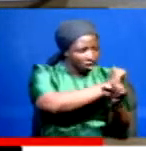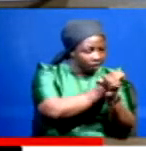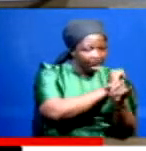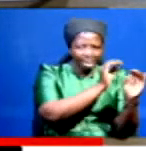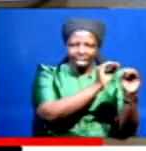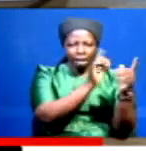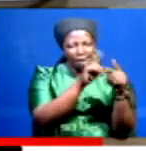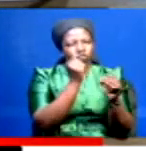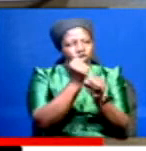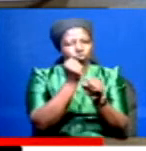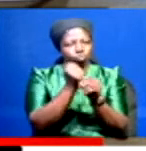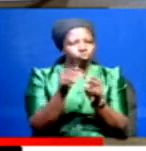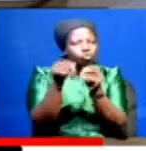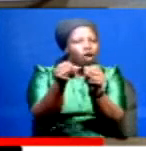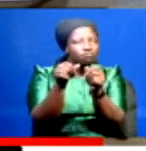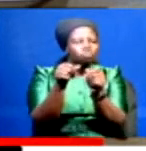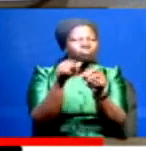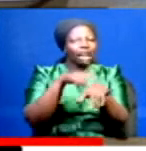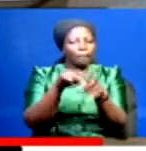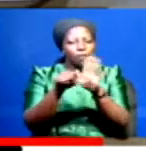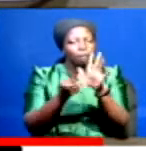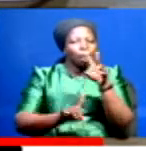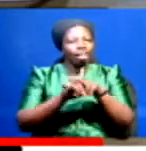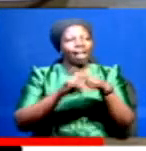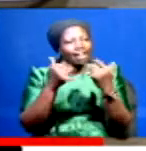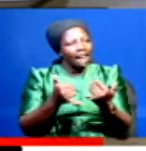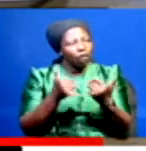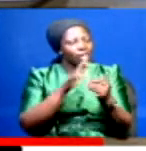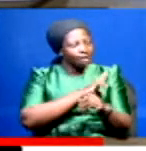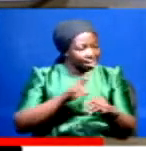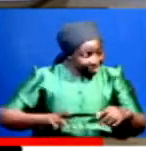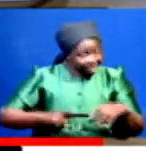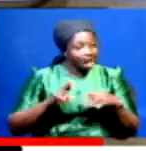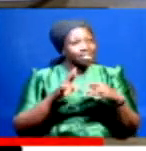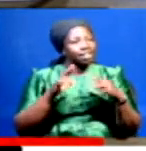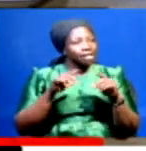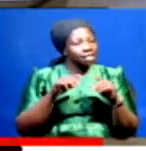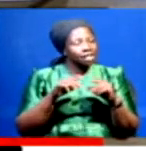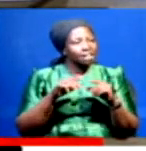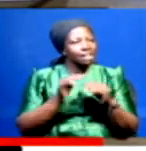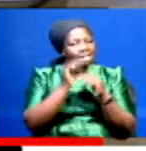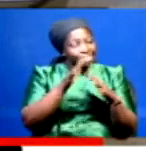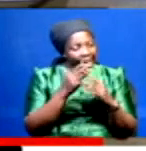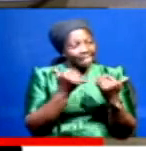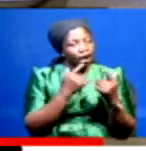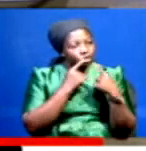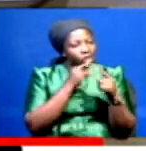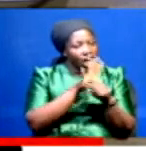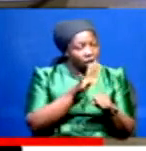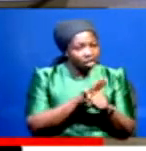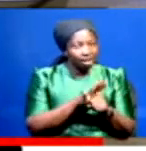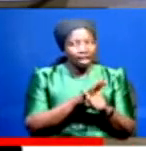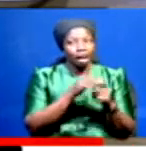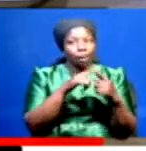The clergy is quite coming out quite strongly now. But let's be very honest. We have seen some pastors do some fake